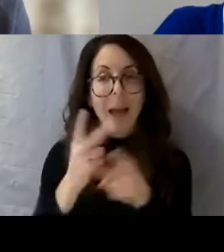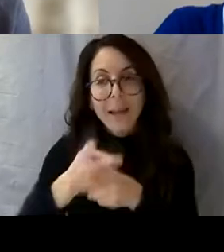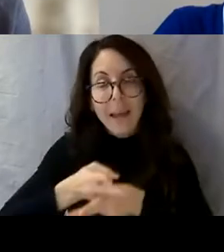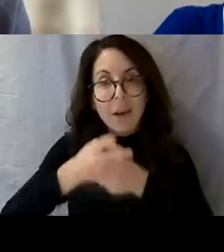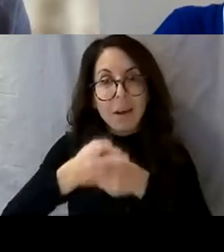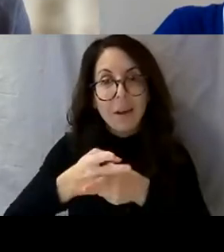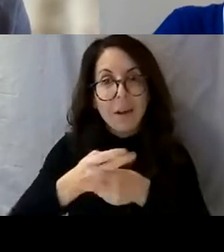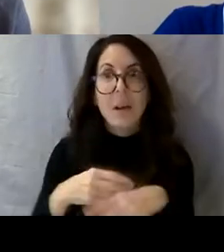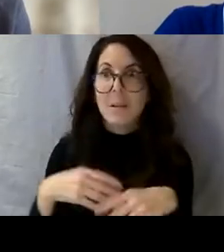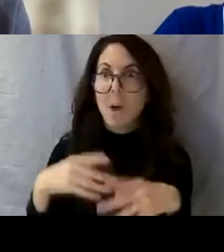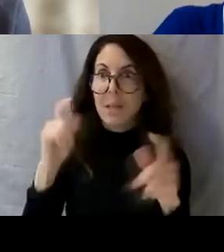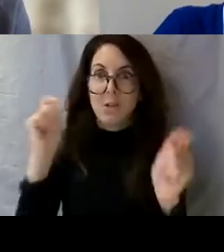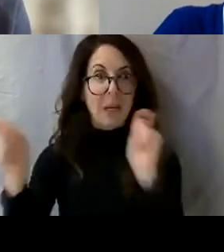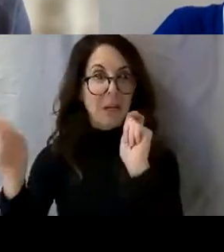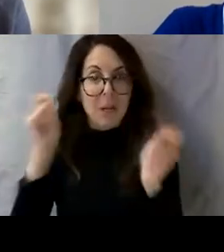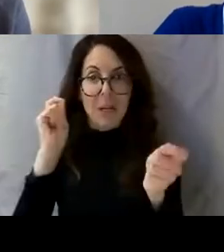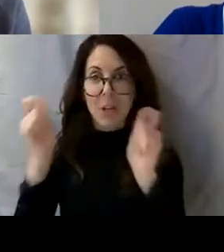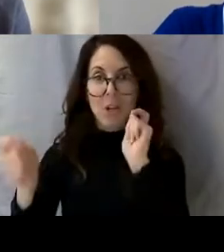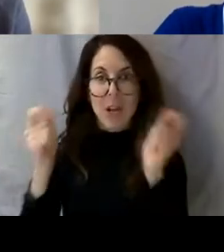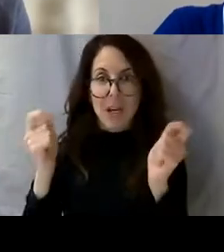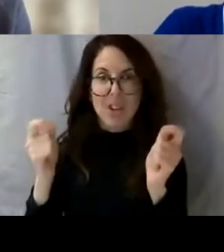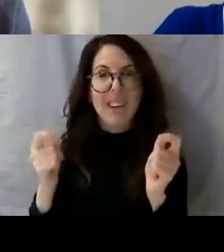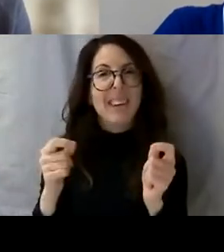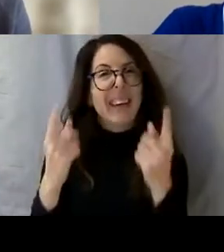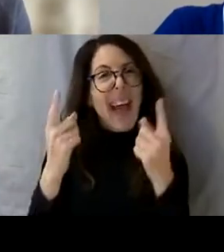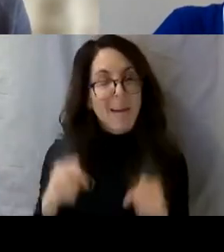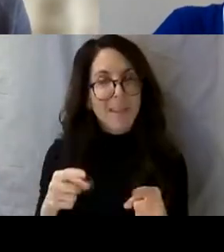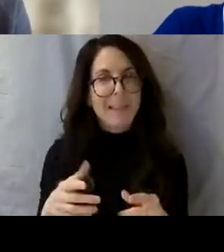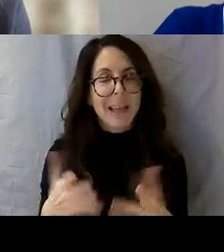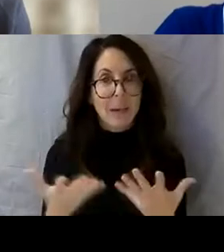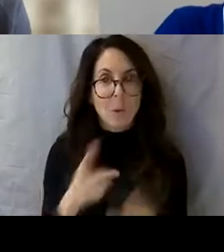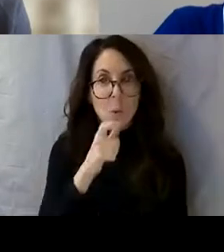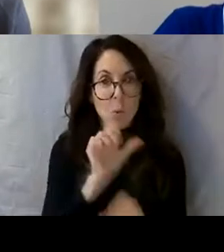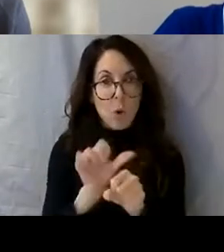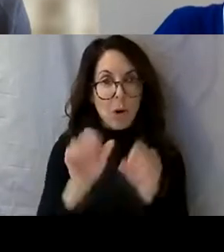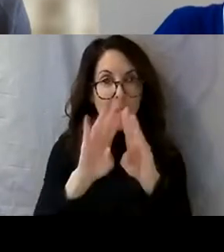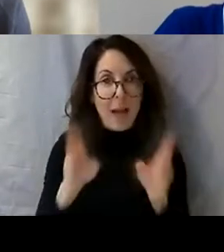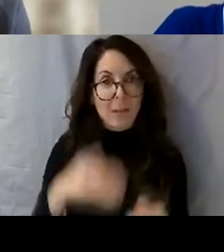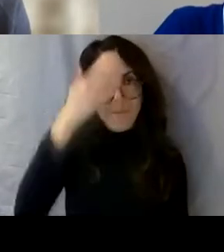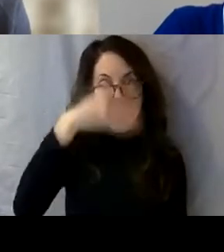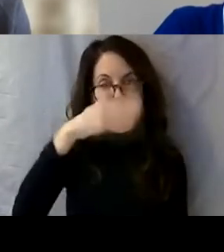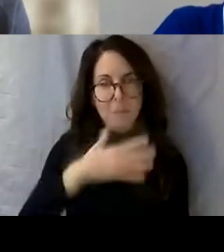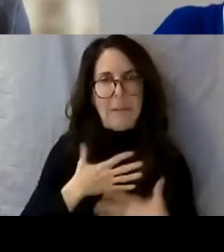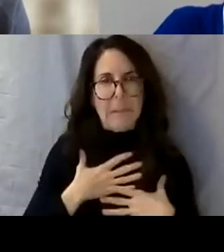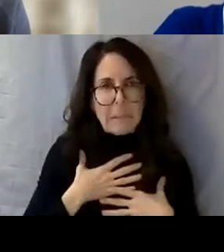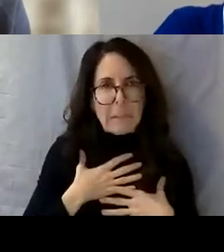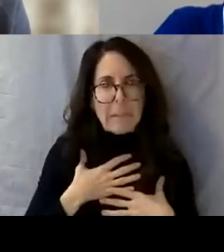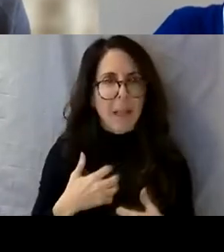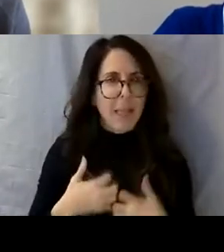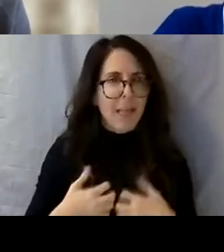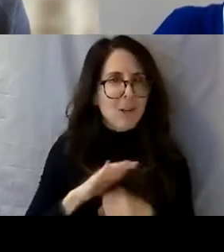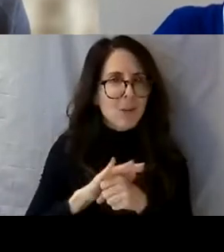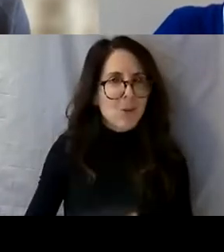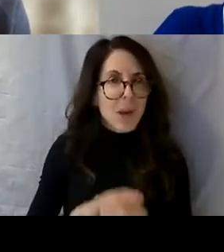are bringing a lot of discomfort and a lot of stress, which brings me to mental health